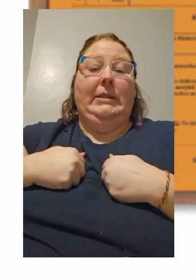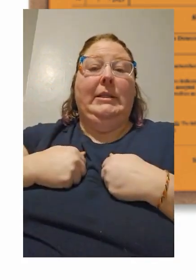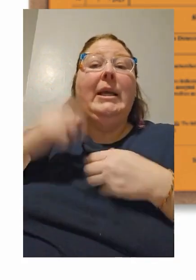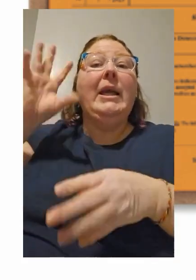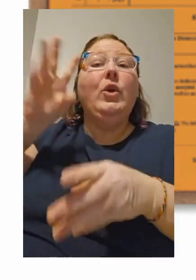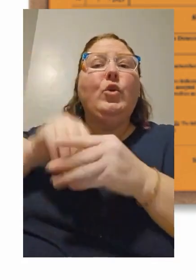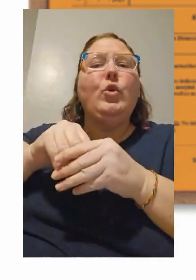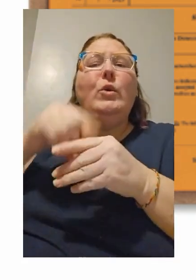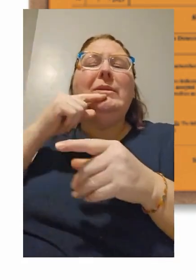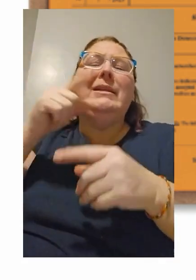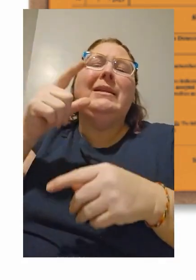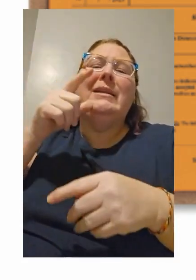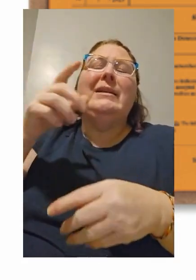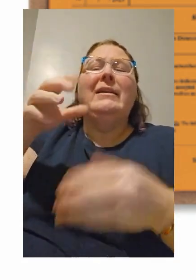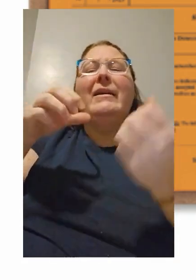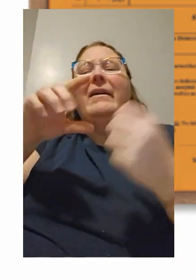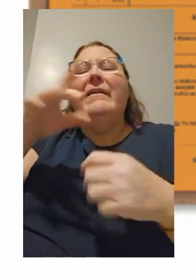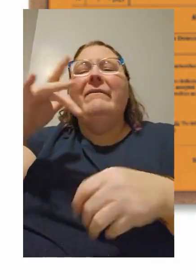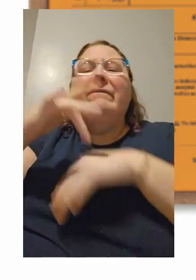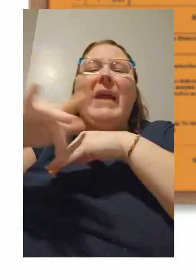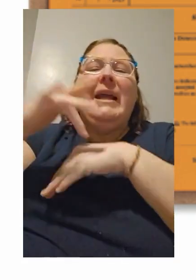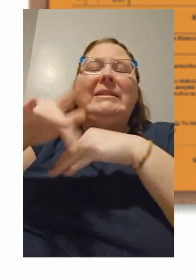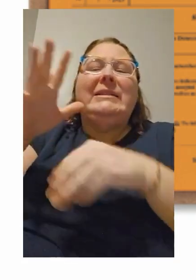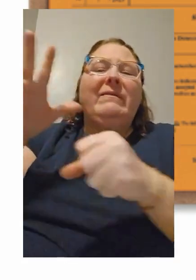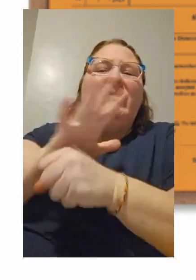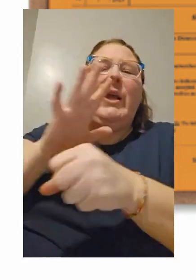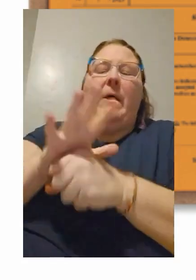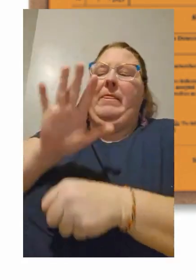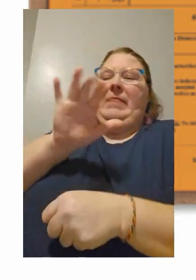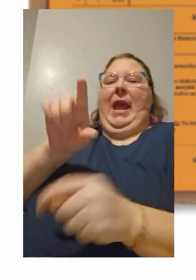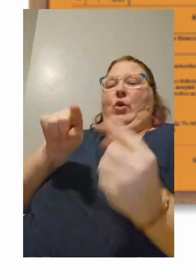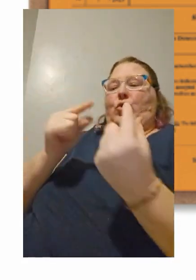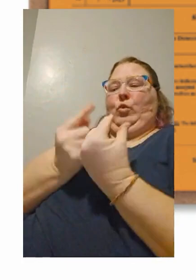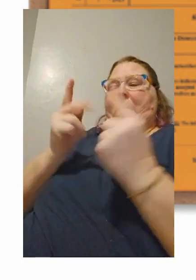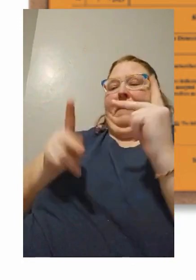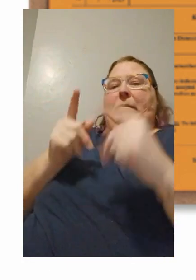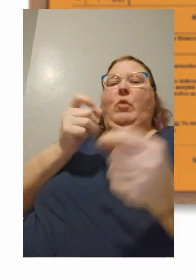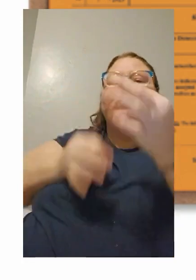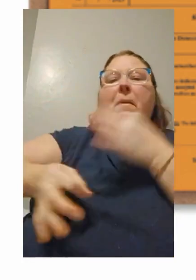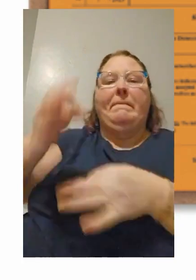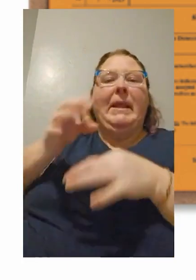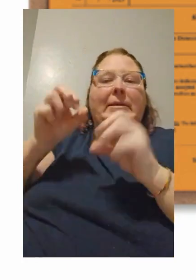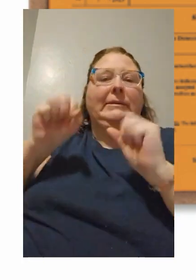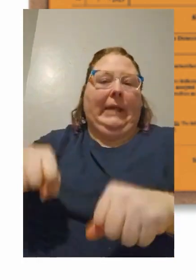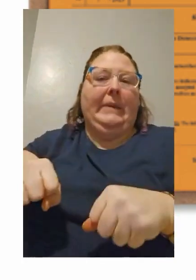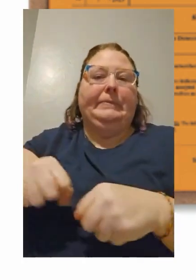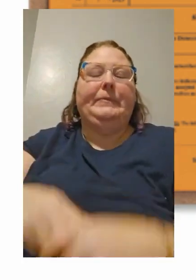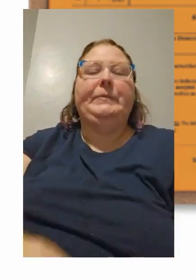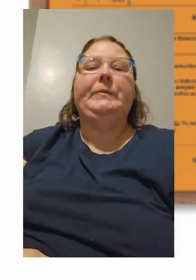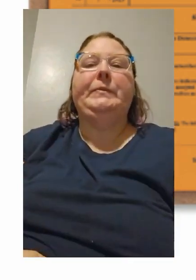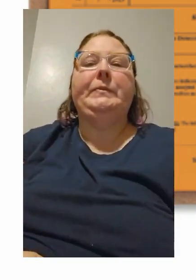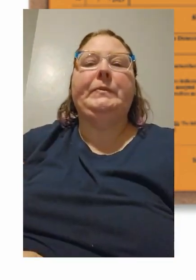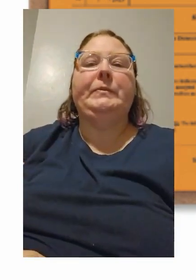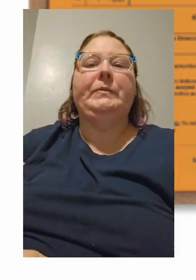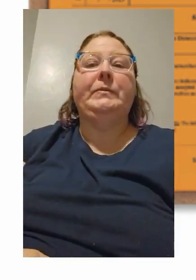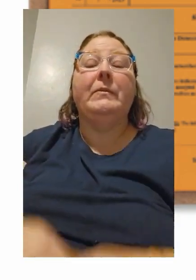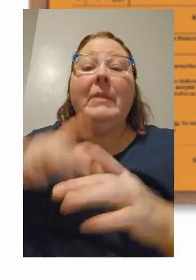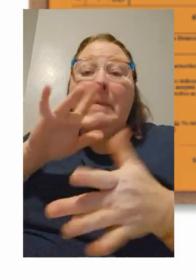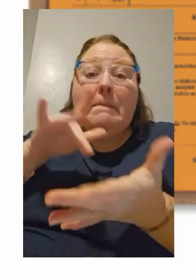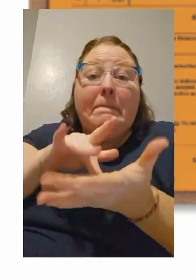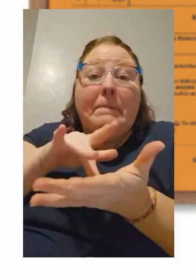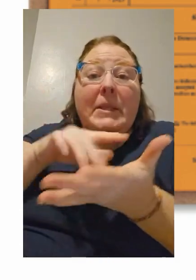addresses. It also includes the section called the Committee to Fill Vacancies. That's just a group of folks who choose a replacement if a candidate can't